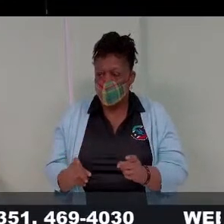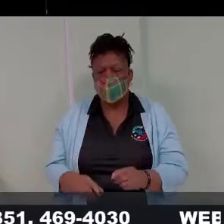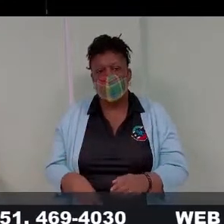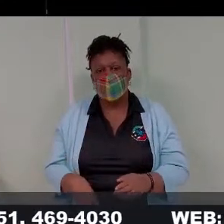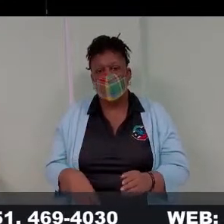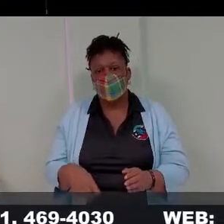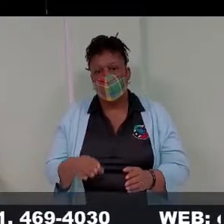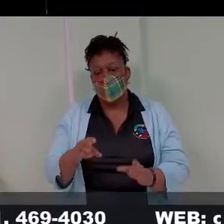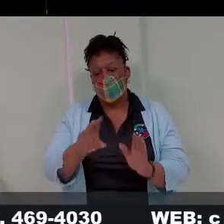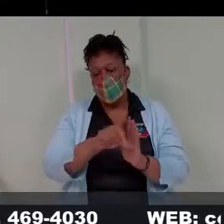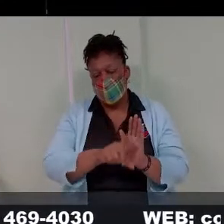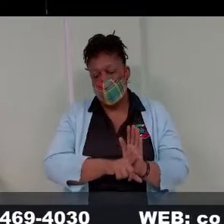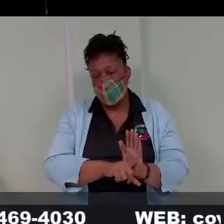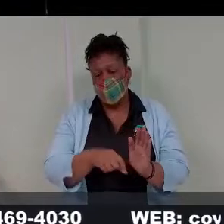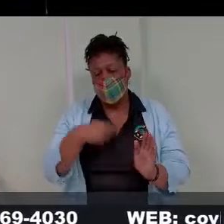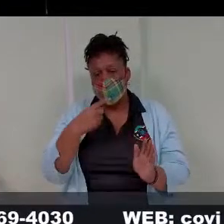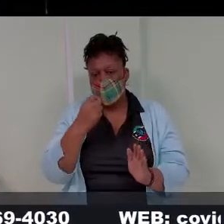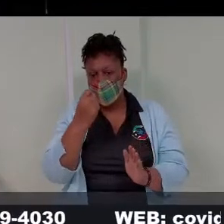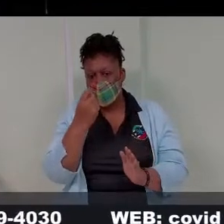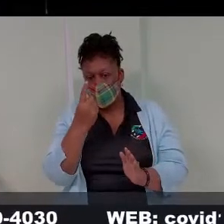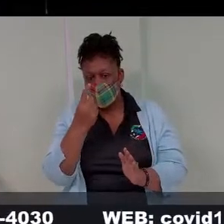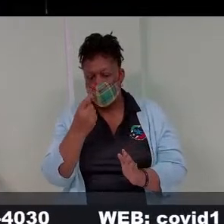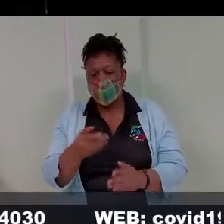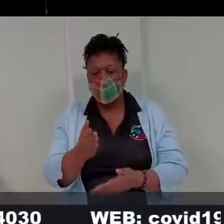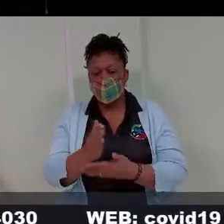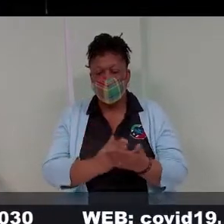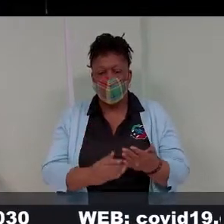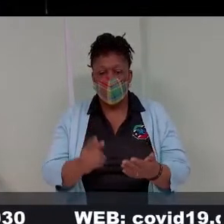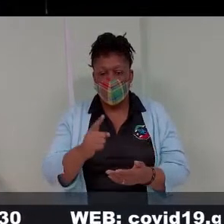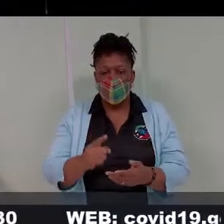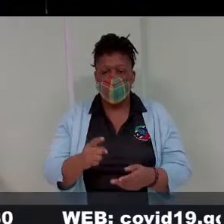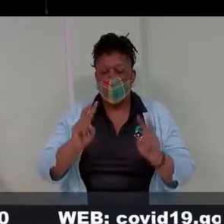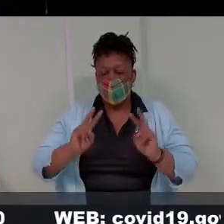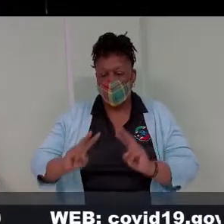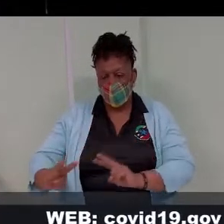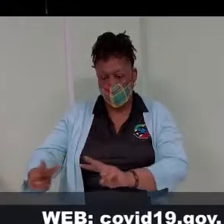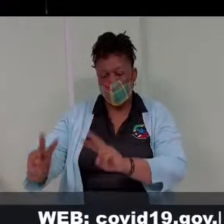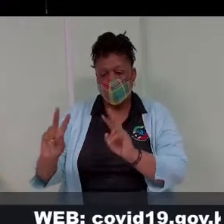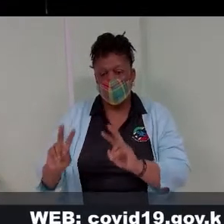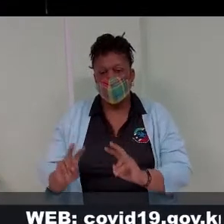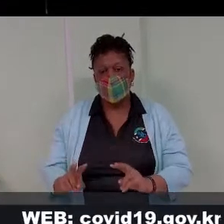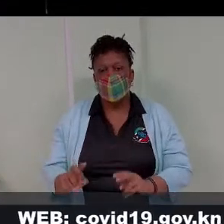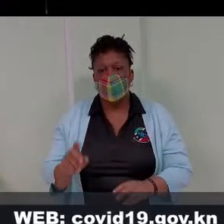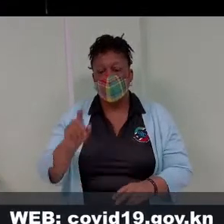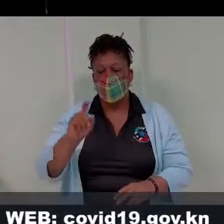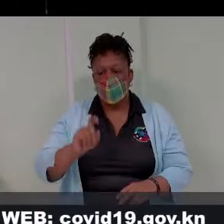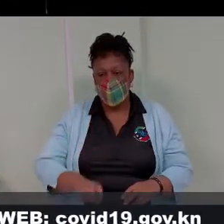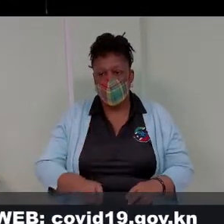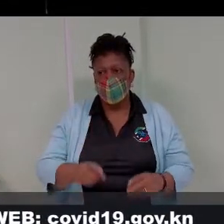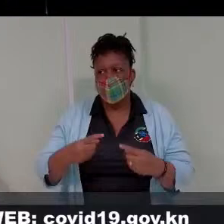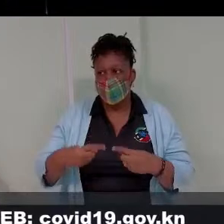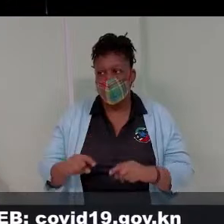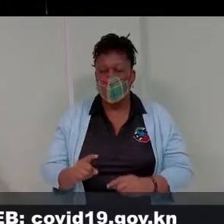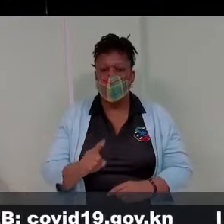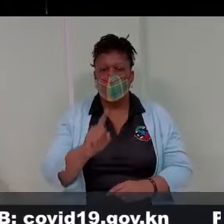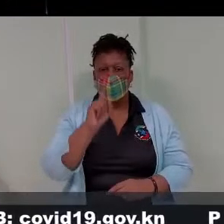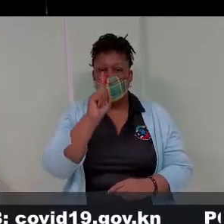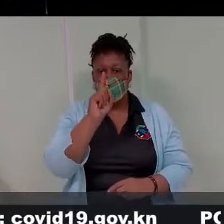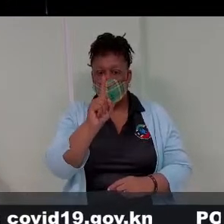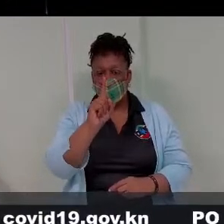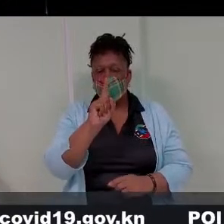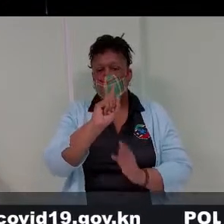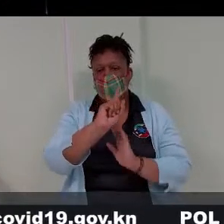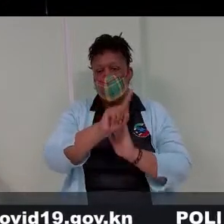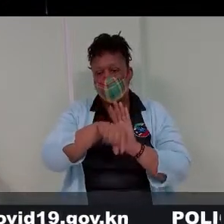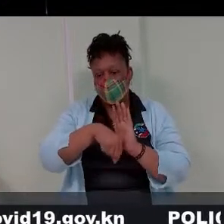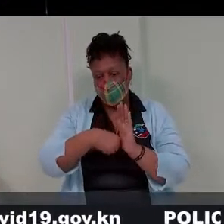states, a person may attend a funeral except that the funeral shall have a maximum duration not